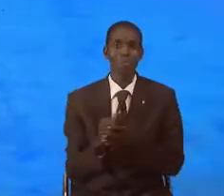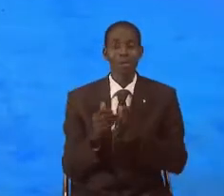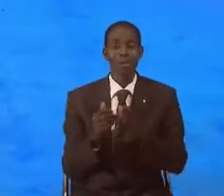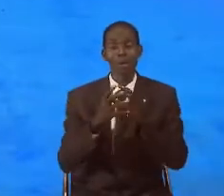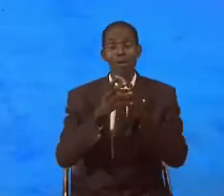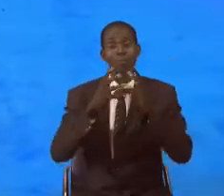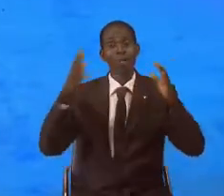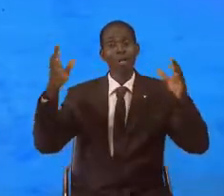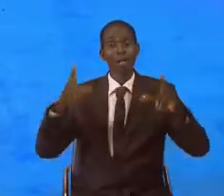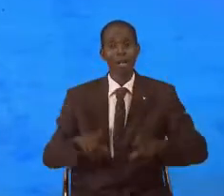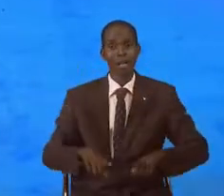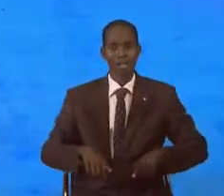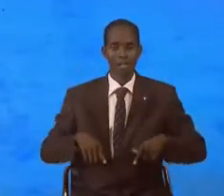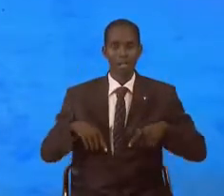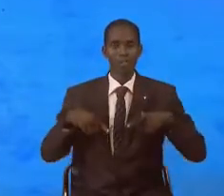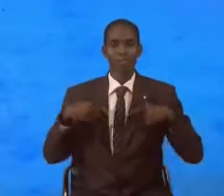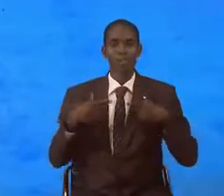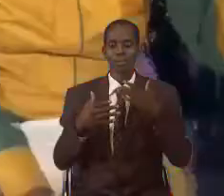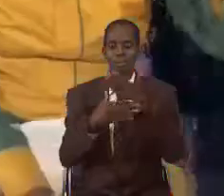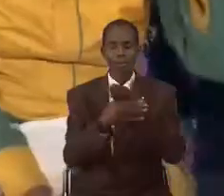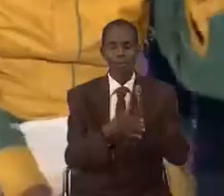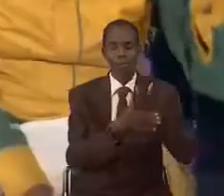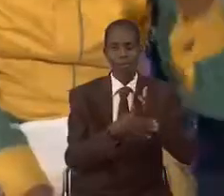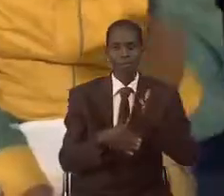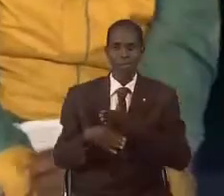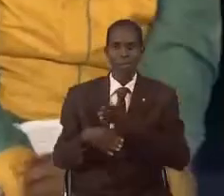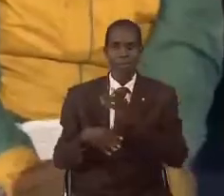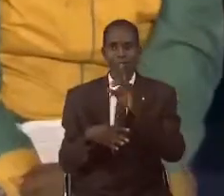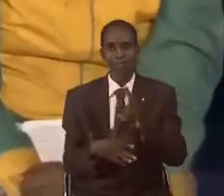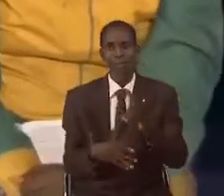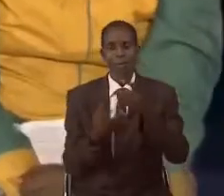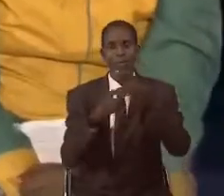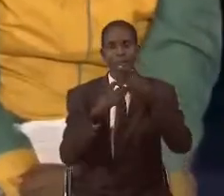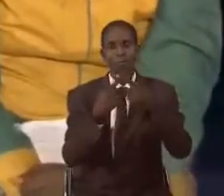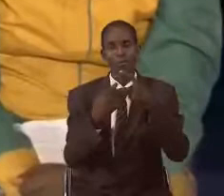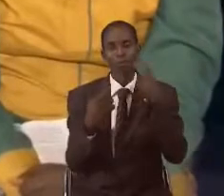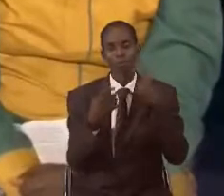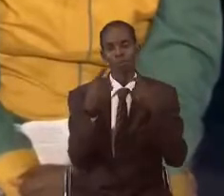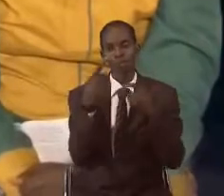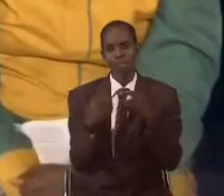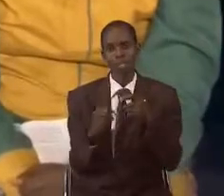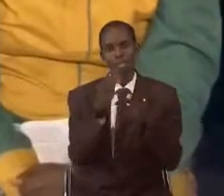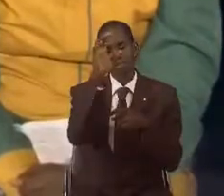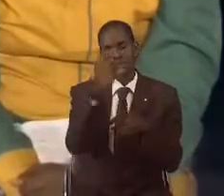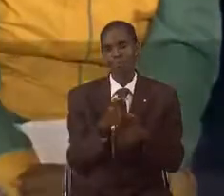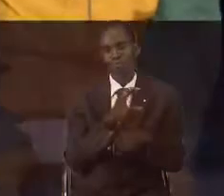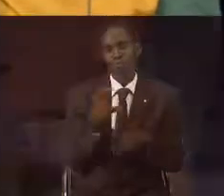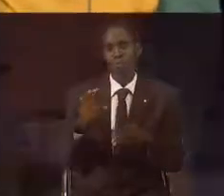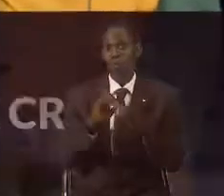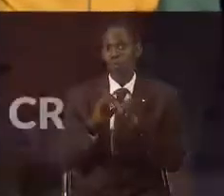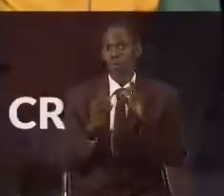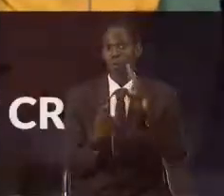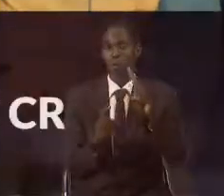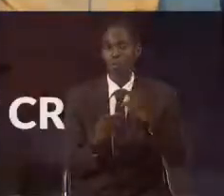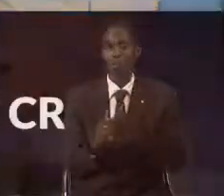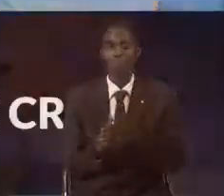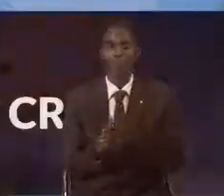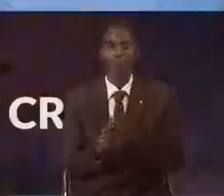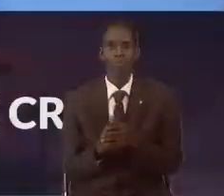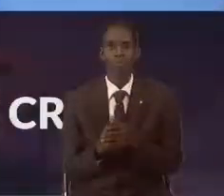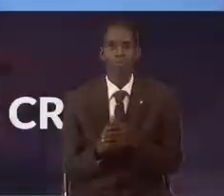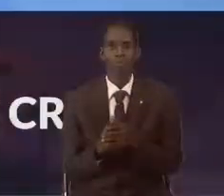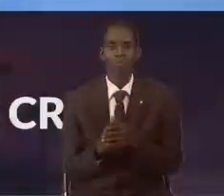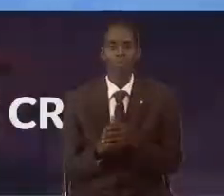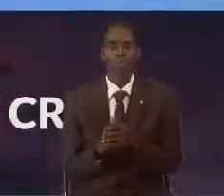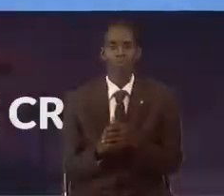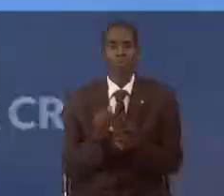heartaches, everything will pass away. Abundant life distributed from the cross. Let's